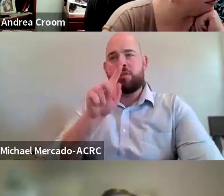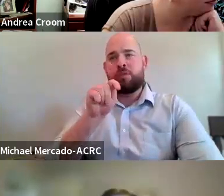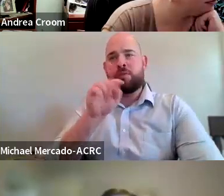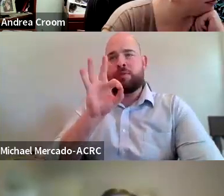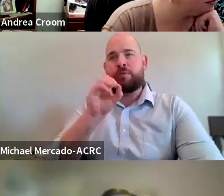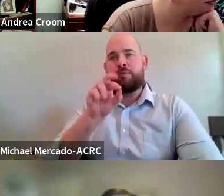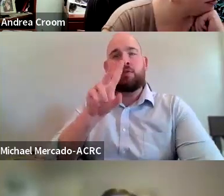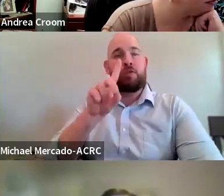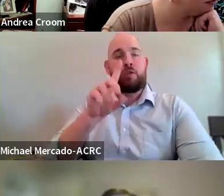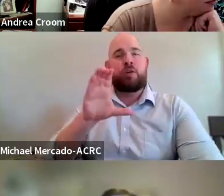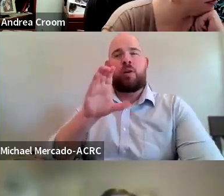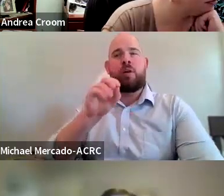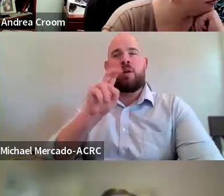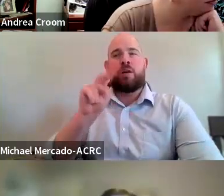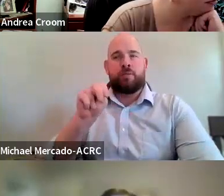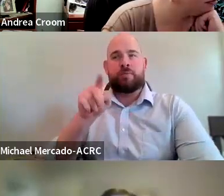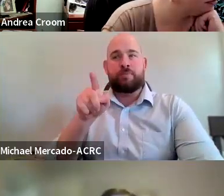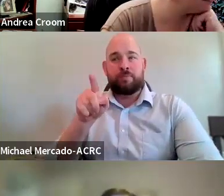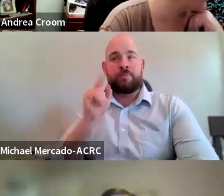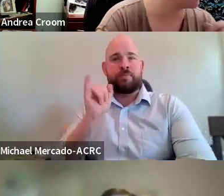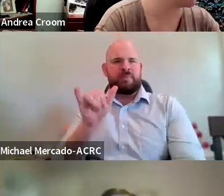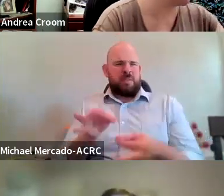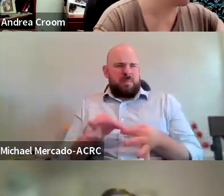in the city of Hartford, Connecticut.